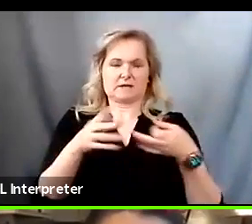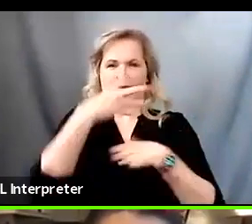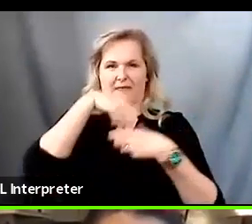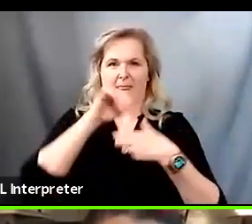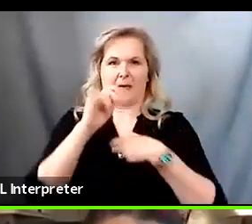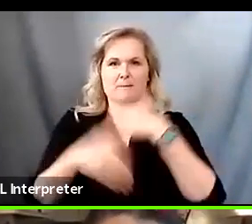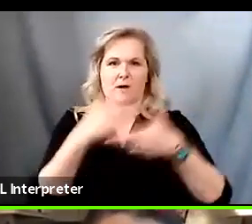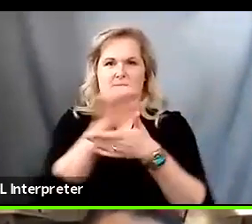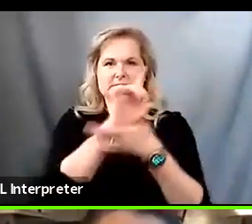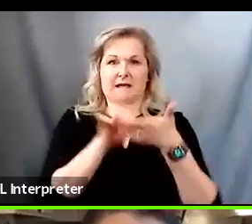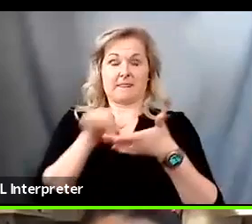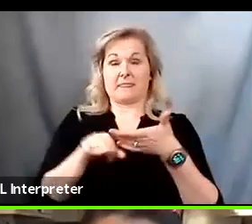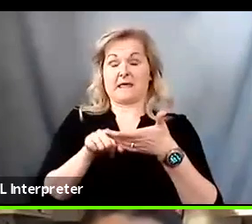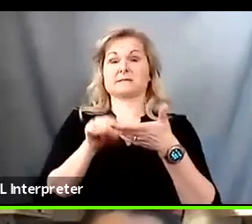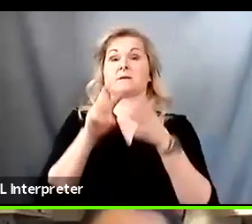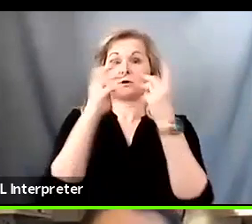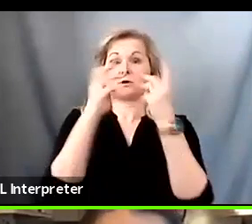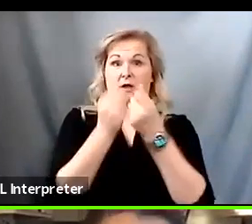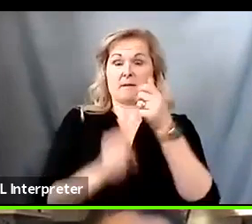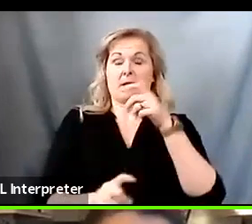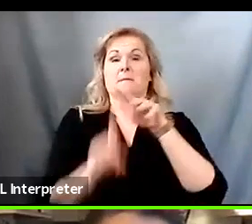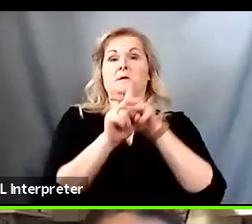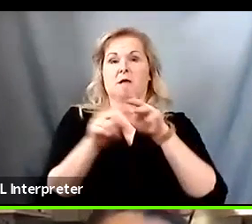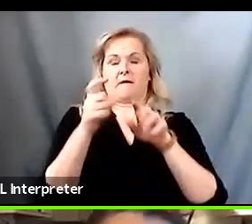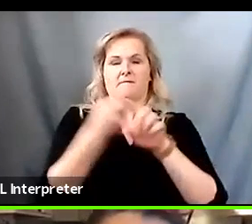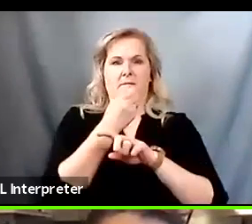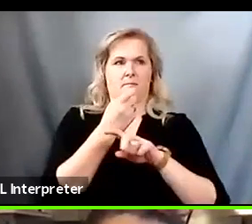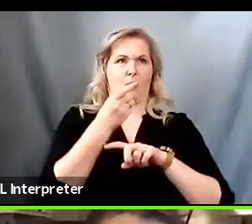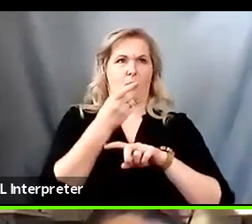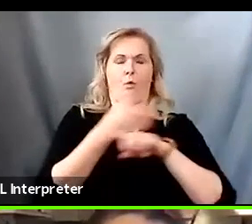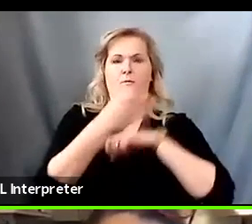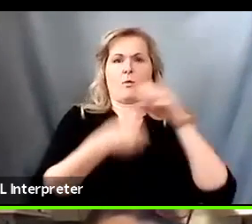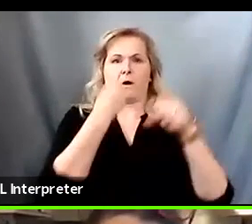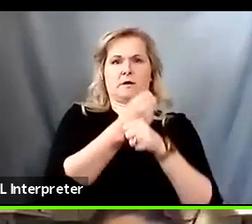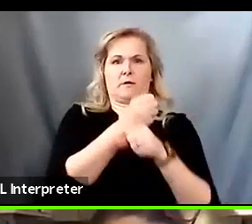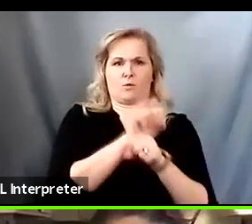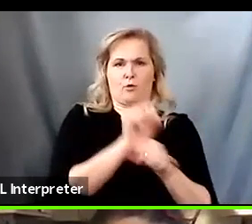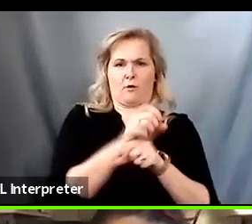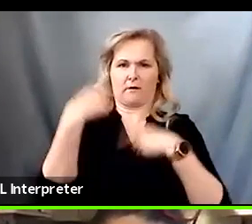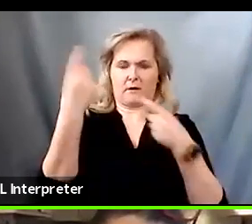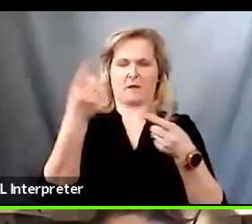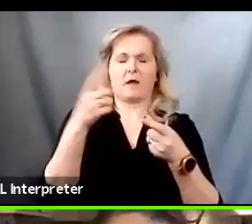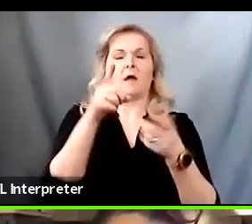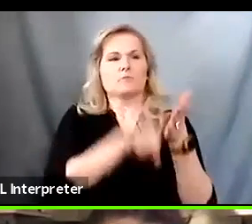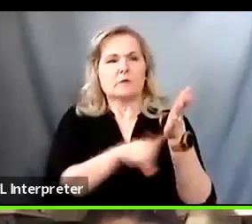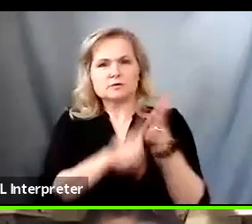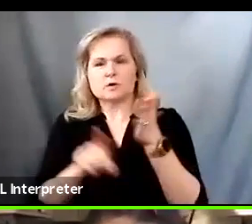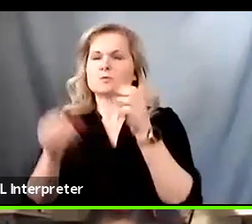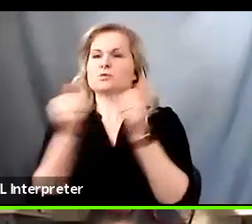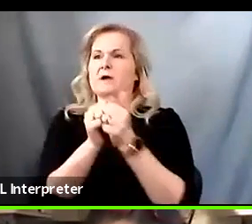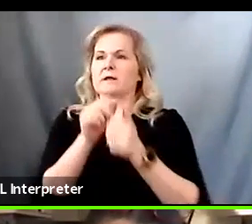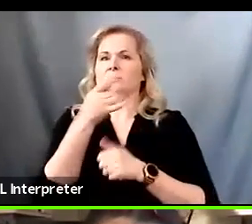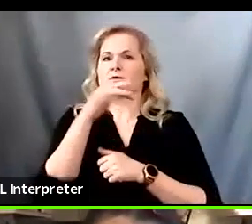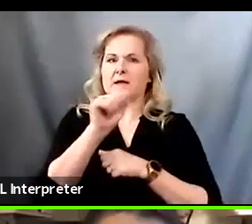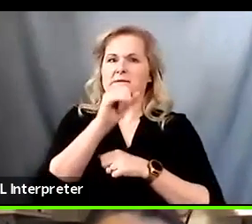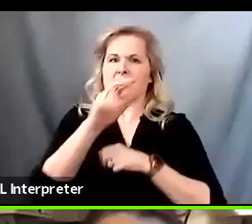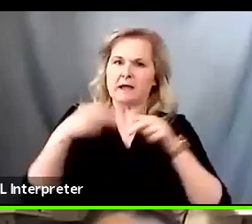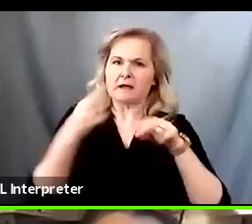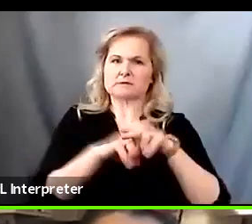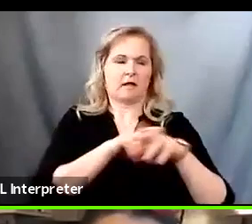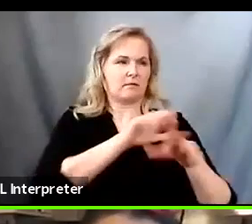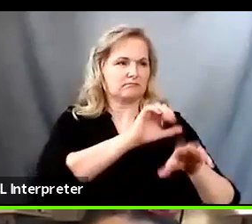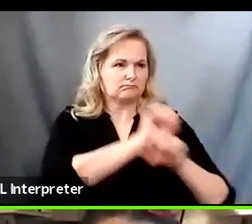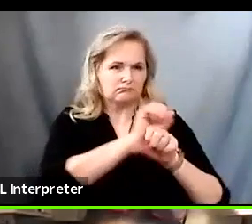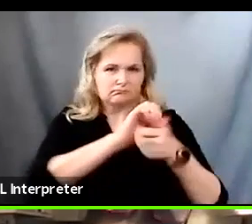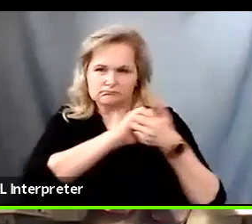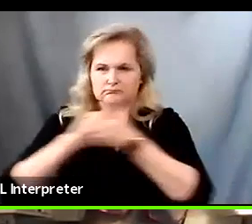This series emerges from our year plus of work and research in transnational convening and creative collaboration through virtual